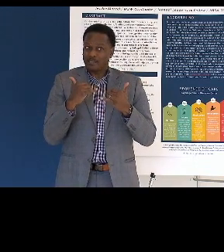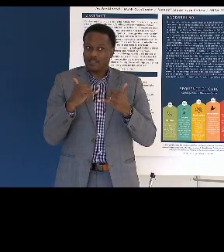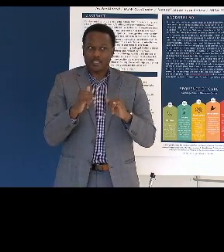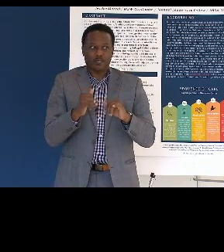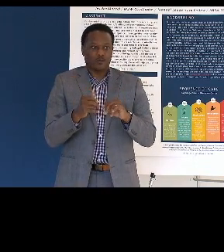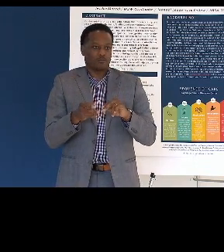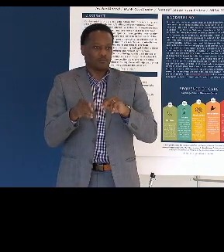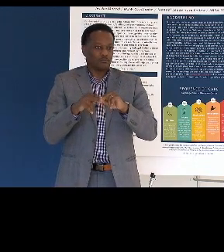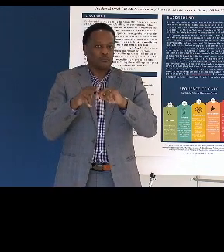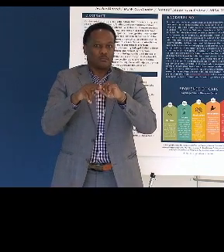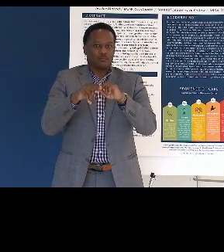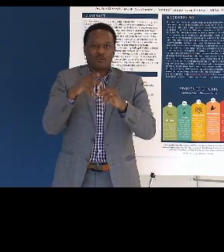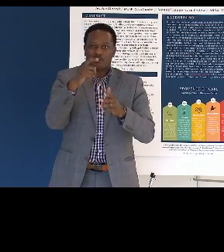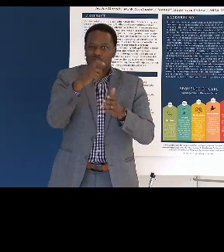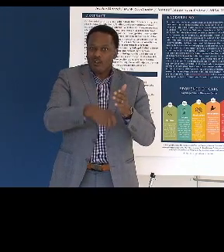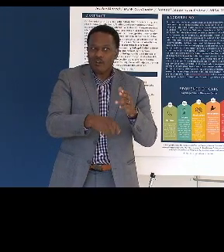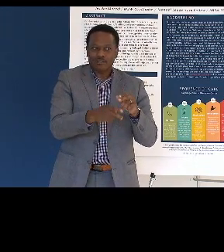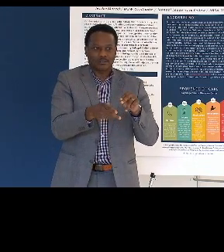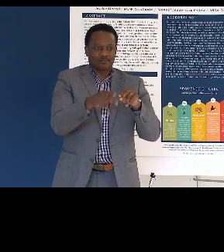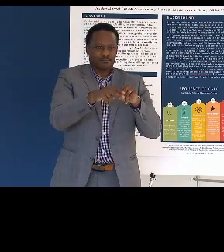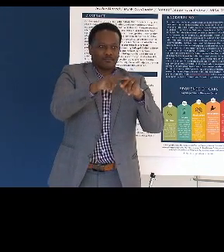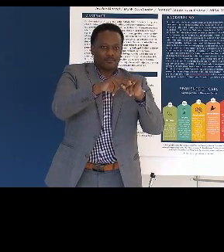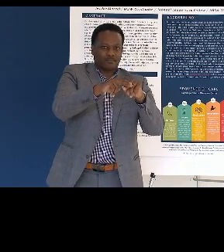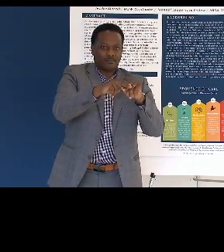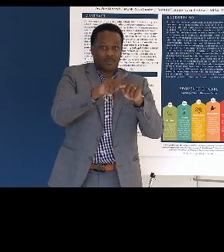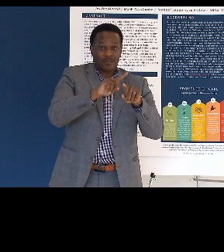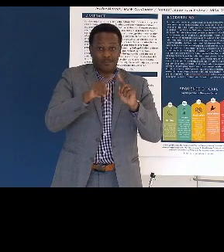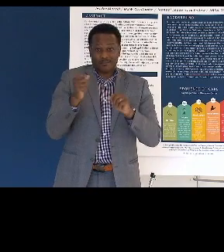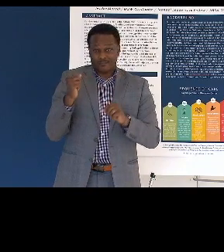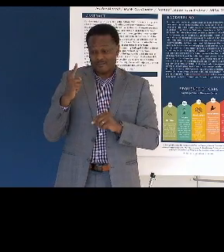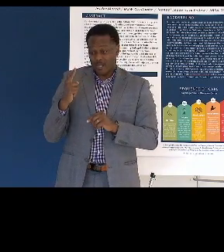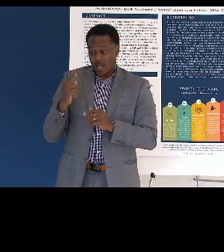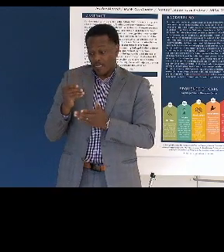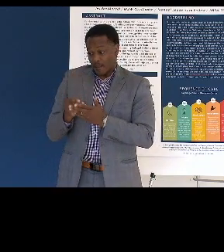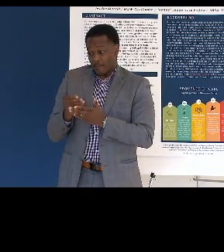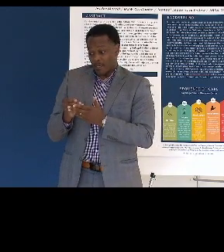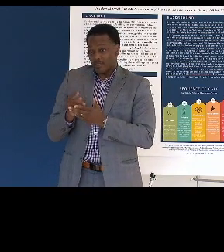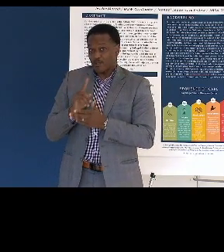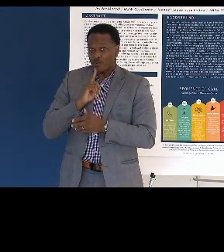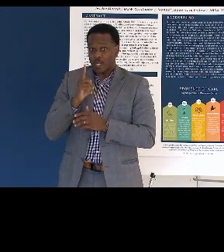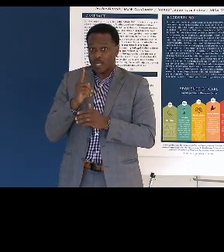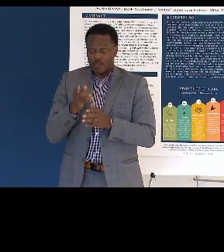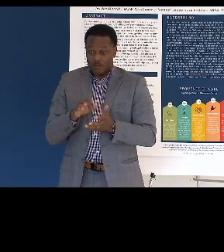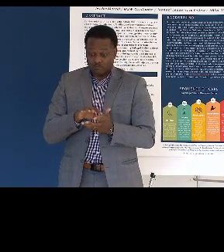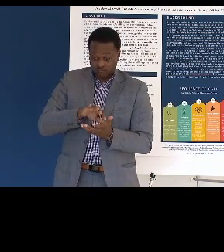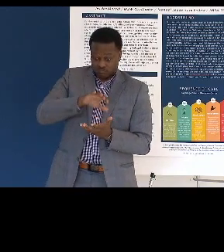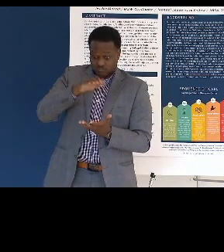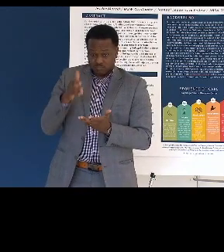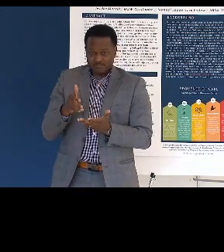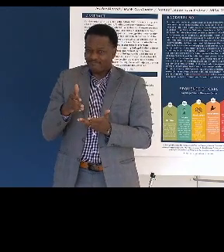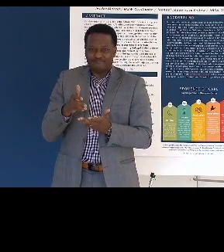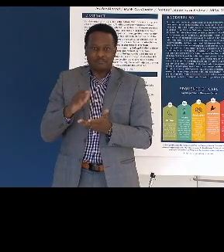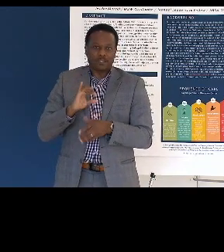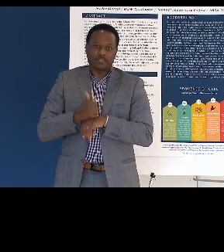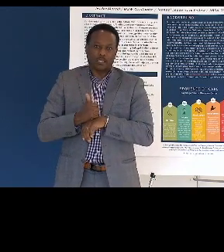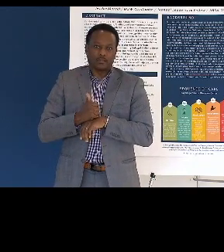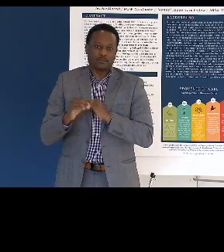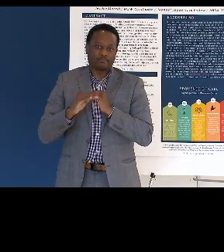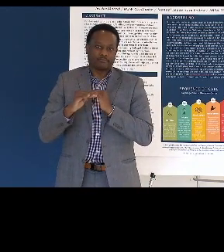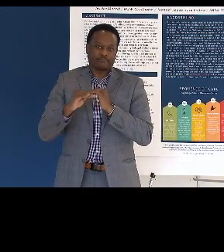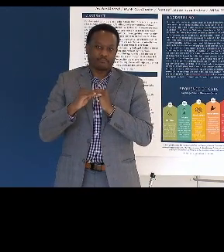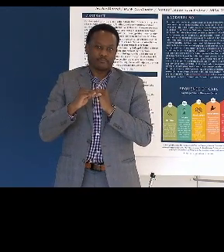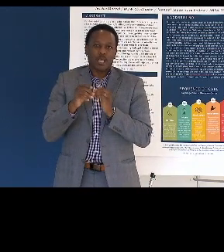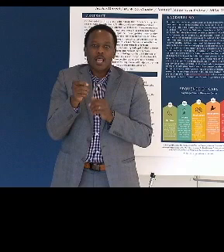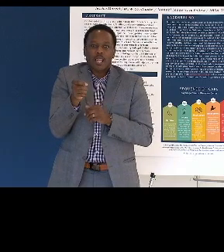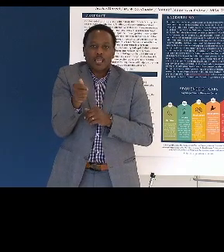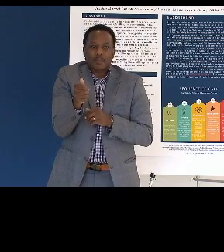a cost that is growing larger and a budget that is finite and set, I set out to kind of identify what